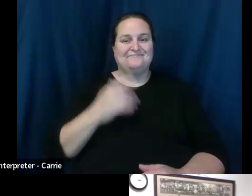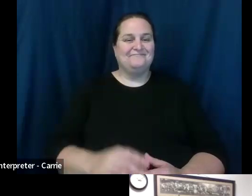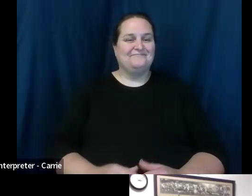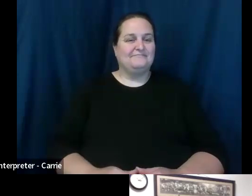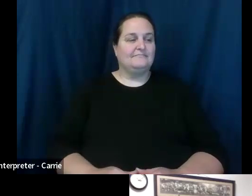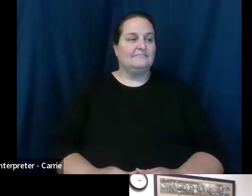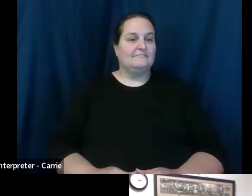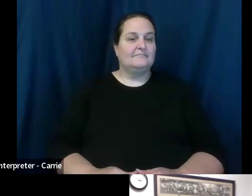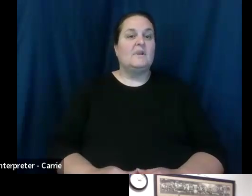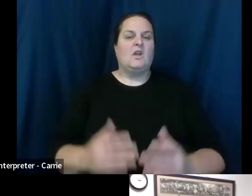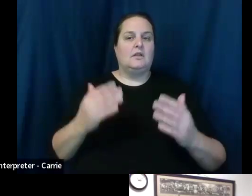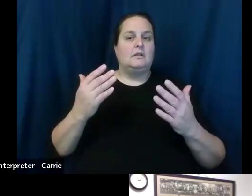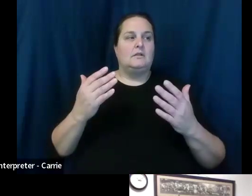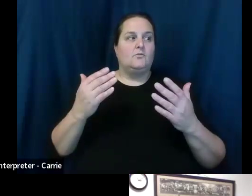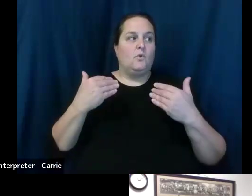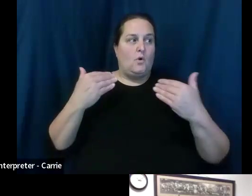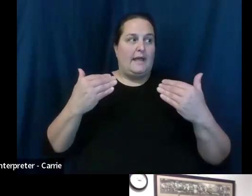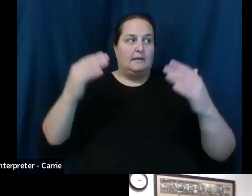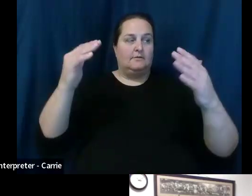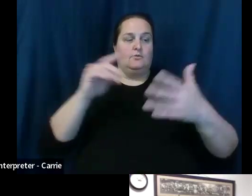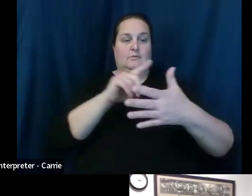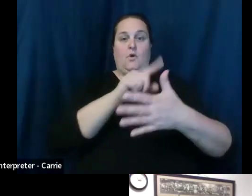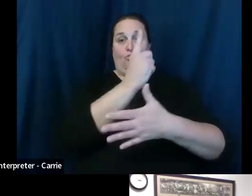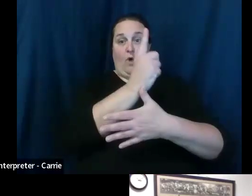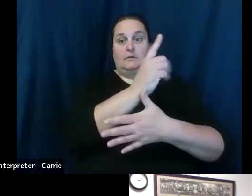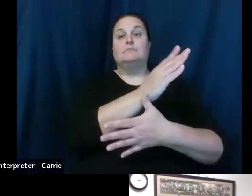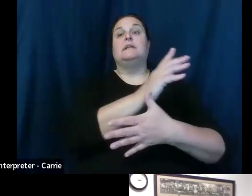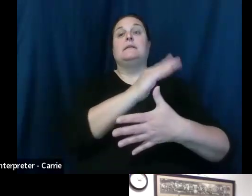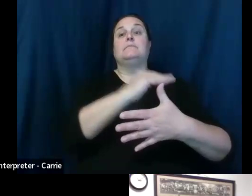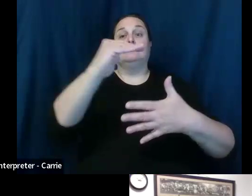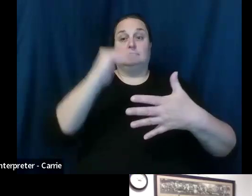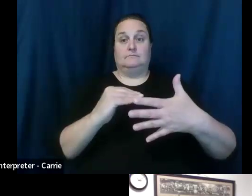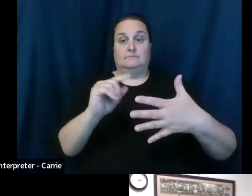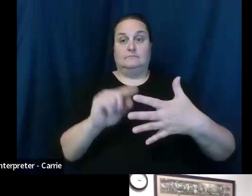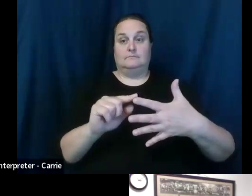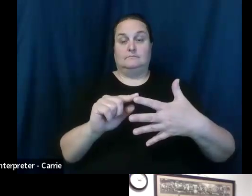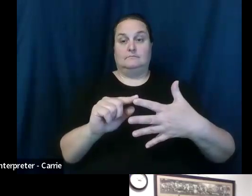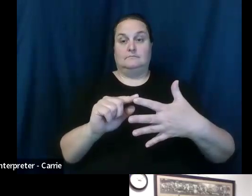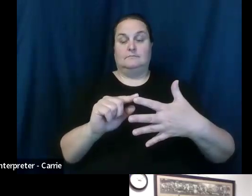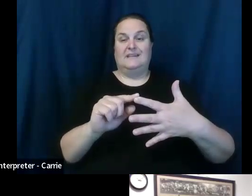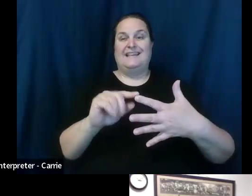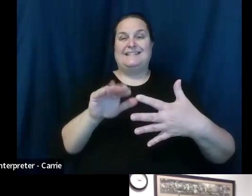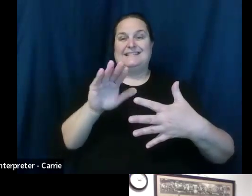All right, but we'll go ahead, scroll down and click on begin for step two.